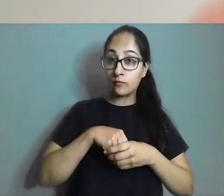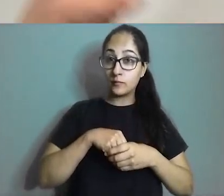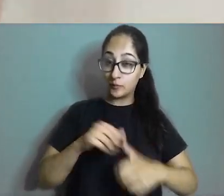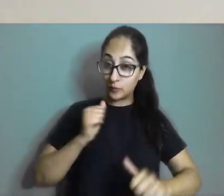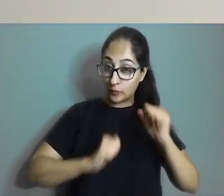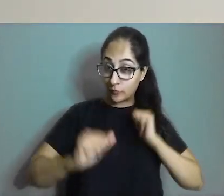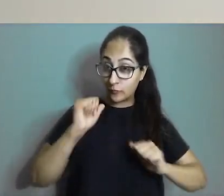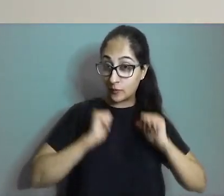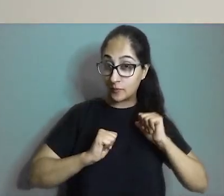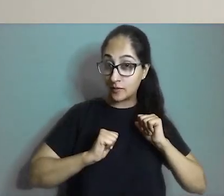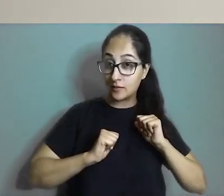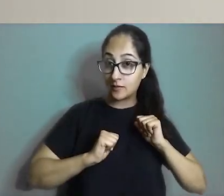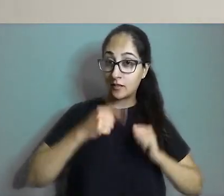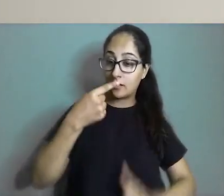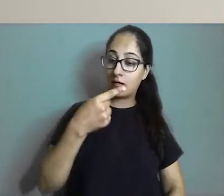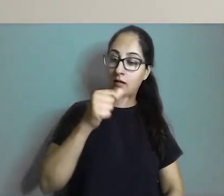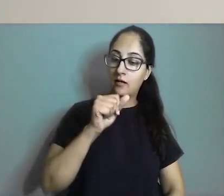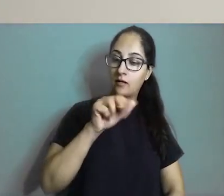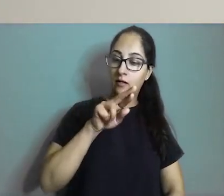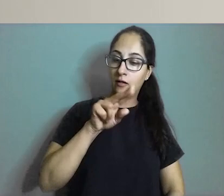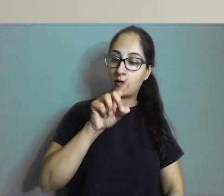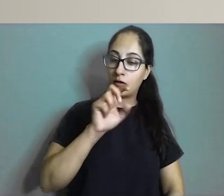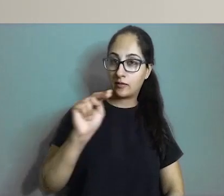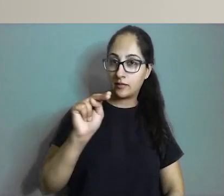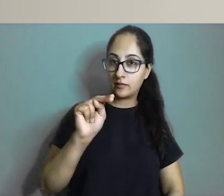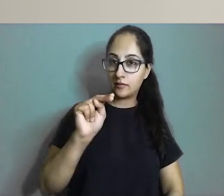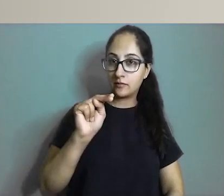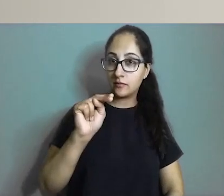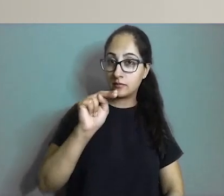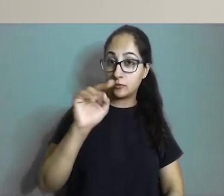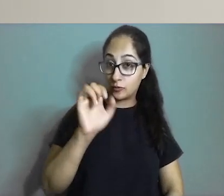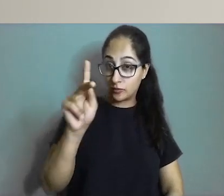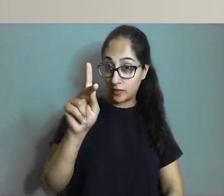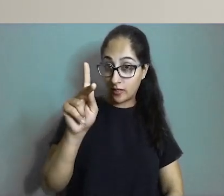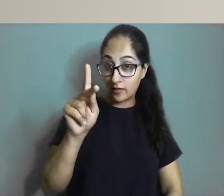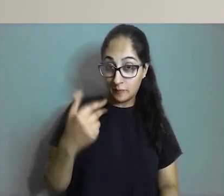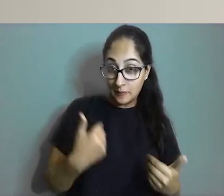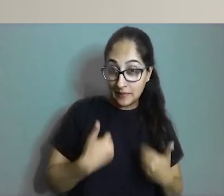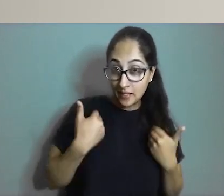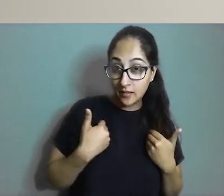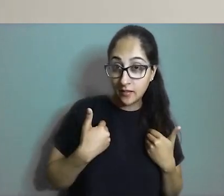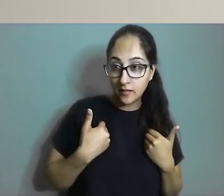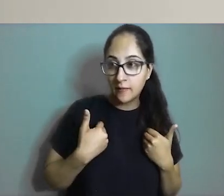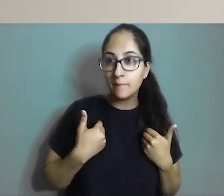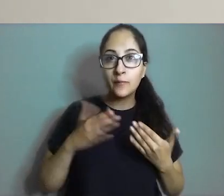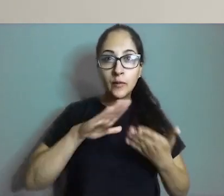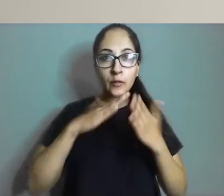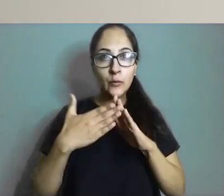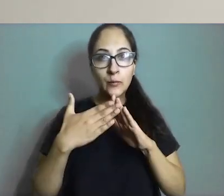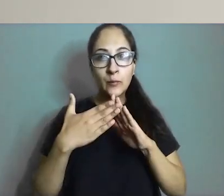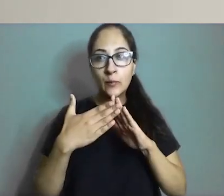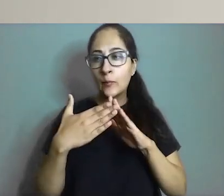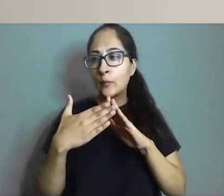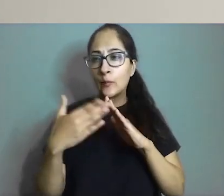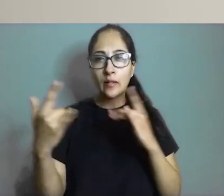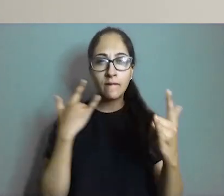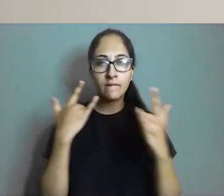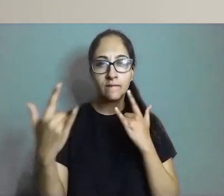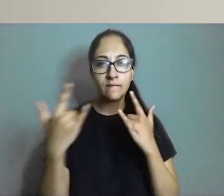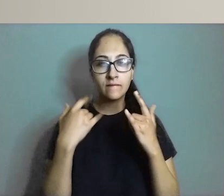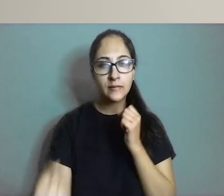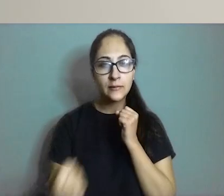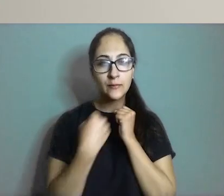and the whole Jamaat, like when I was performing for the orchestra in Garden as a very young